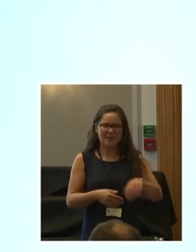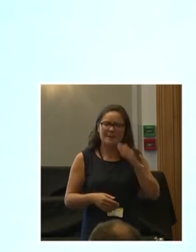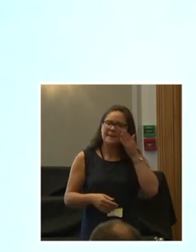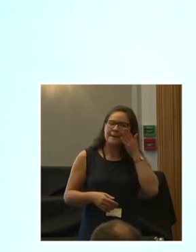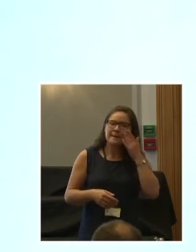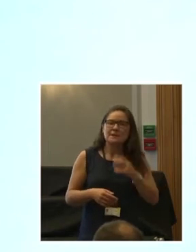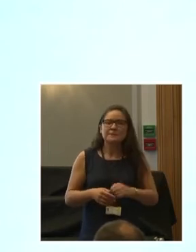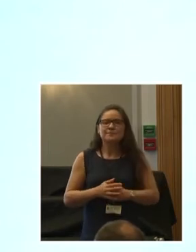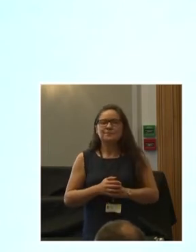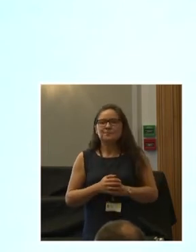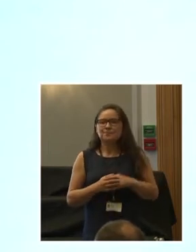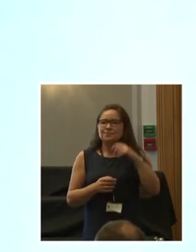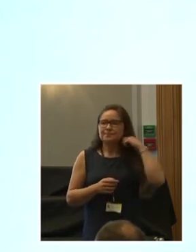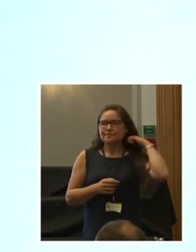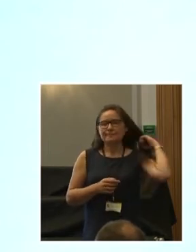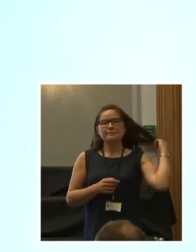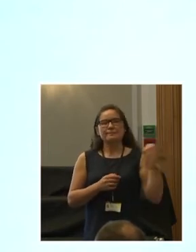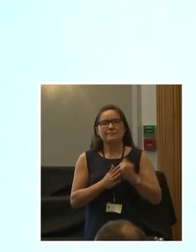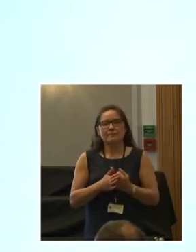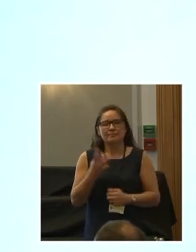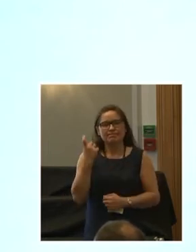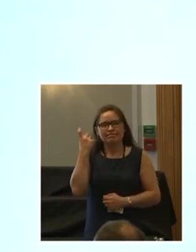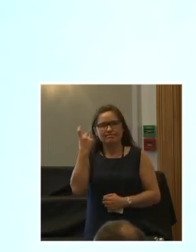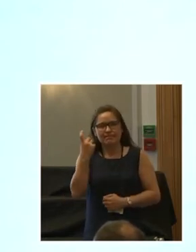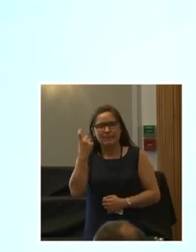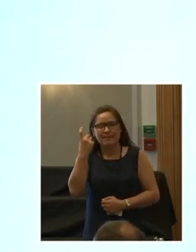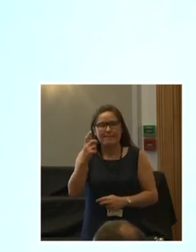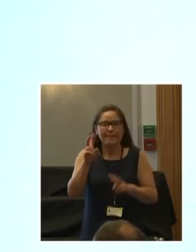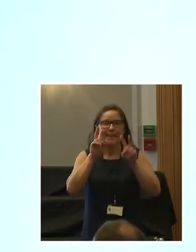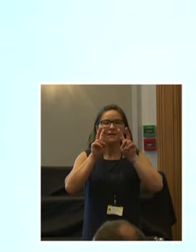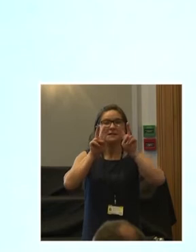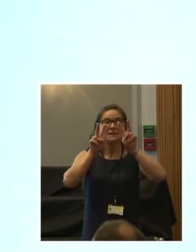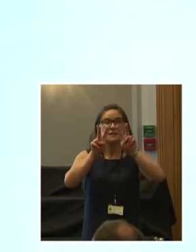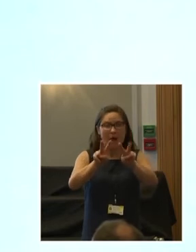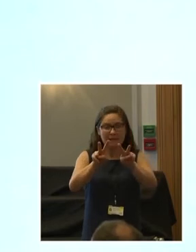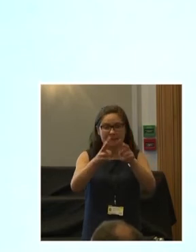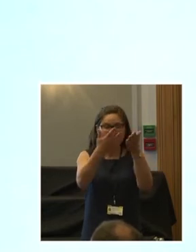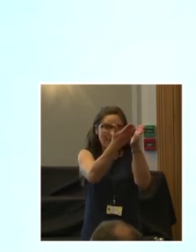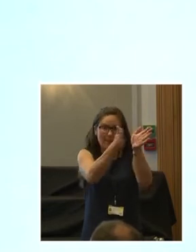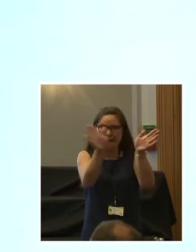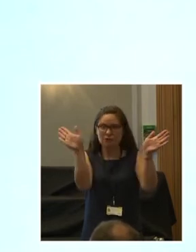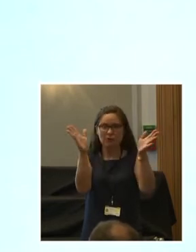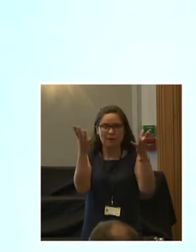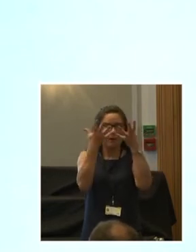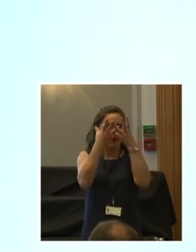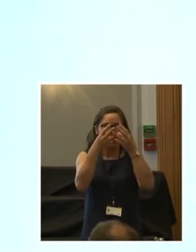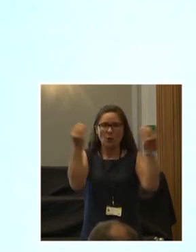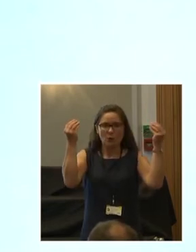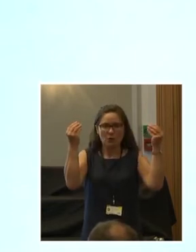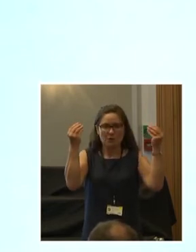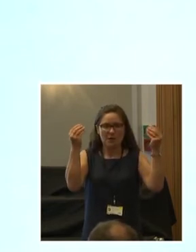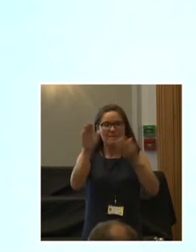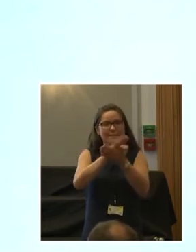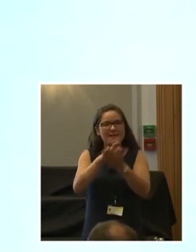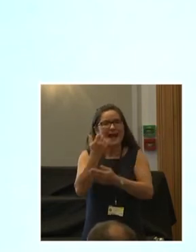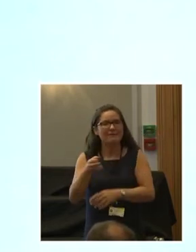three. What about, so if we start to say a spectrum of sight, sight starts to get taken away, what are we left with? Sound